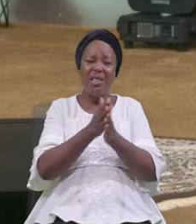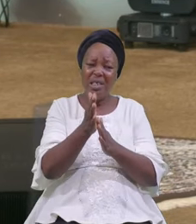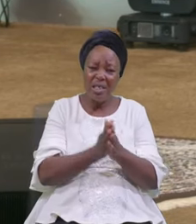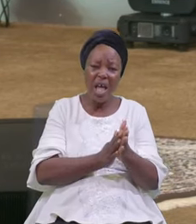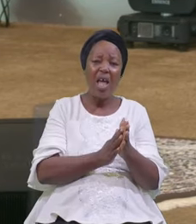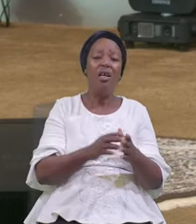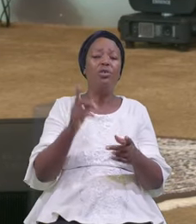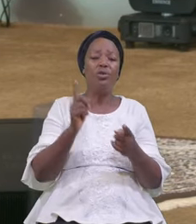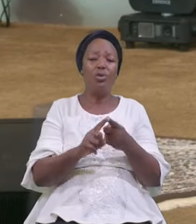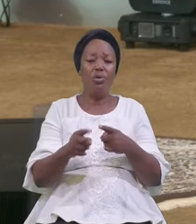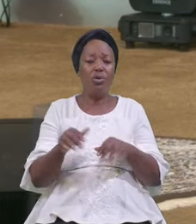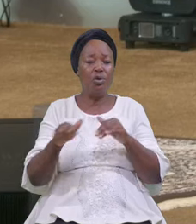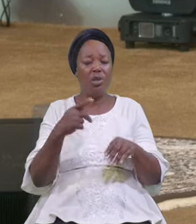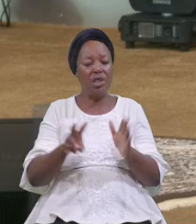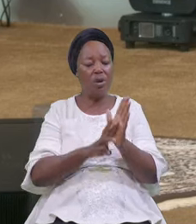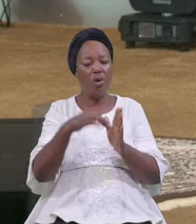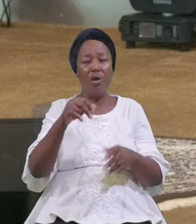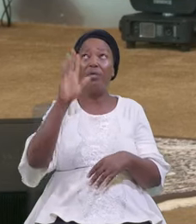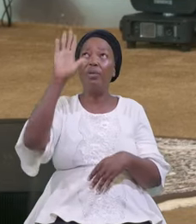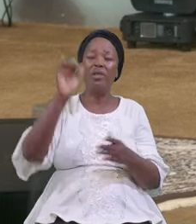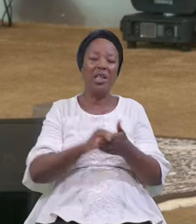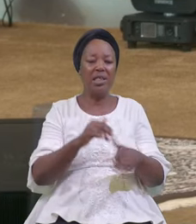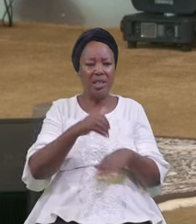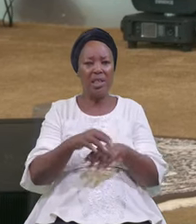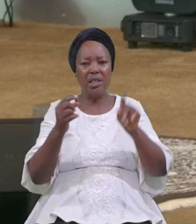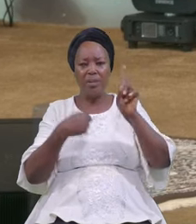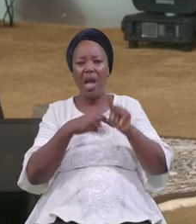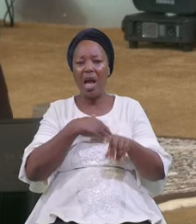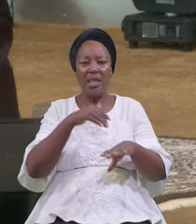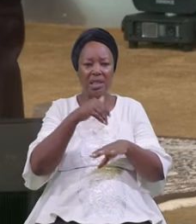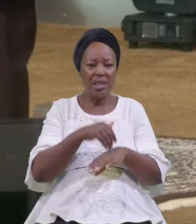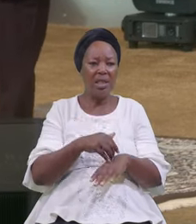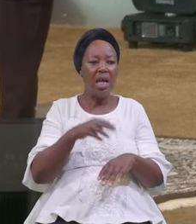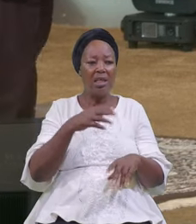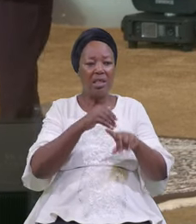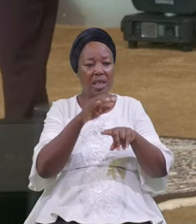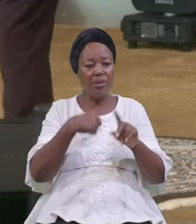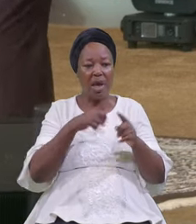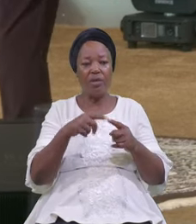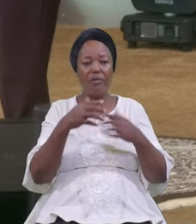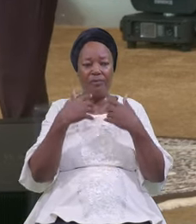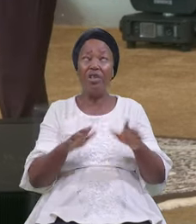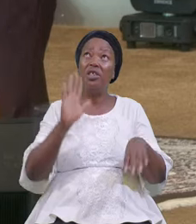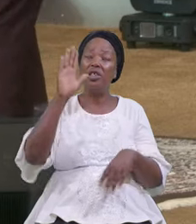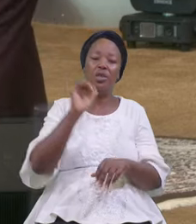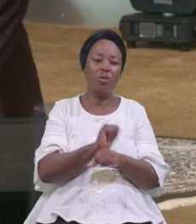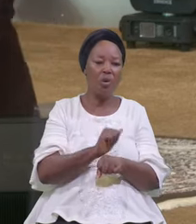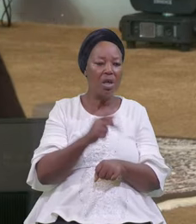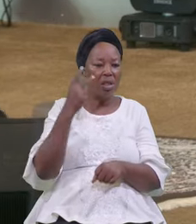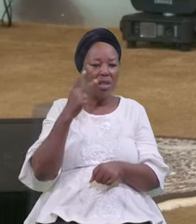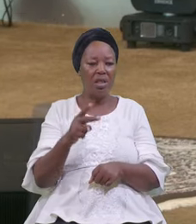meat is to do the will of him that sent me and to finish his work. Look at verse 35. In